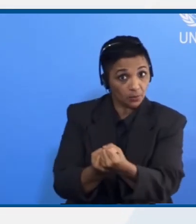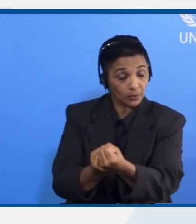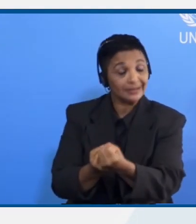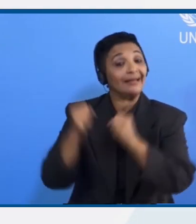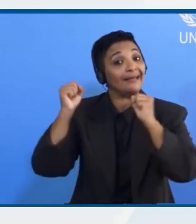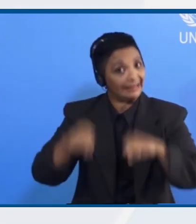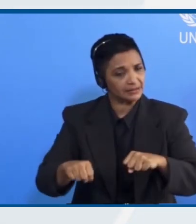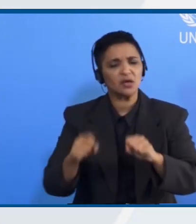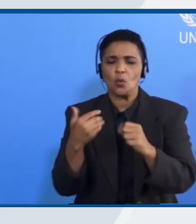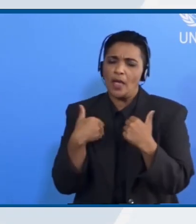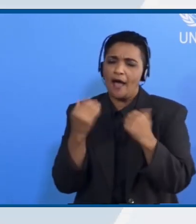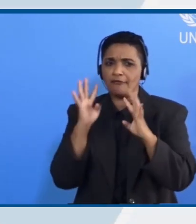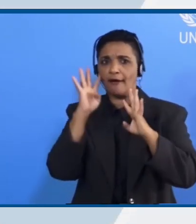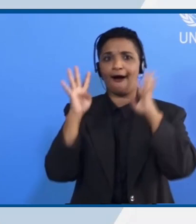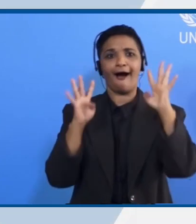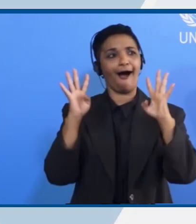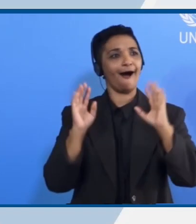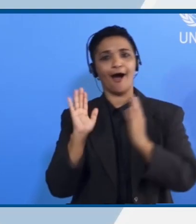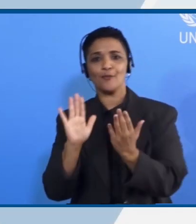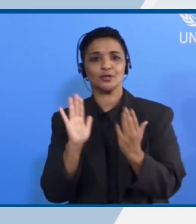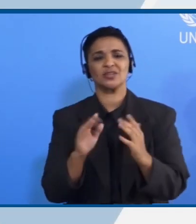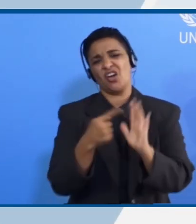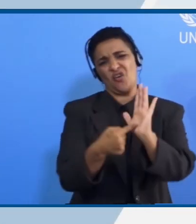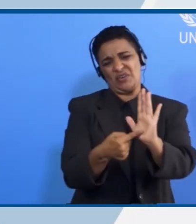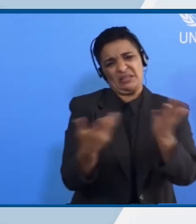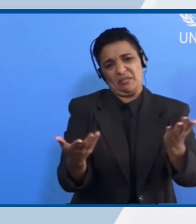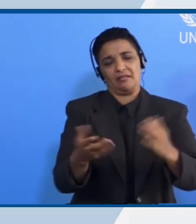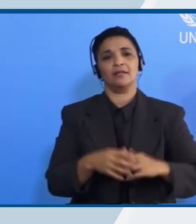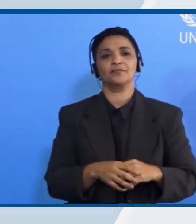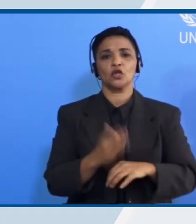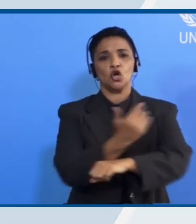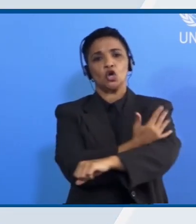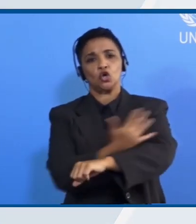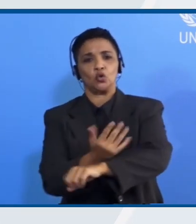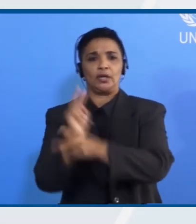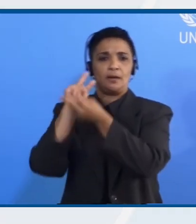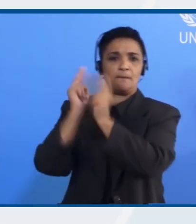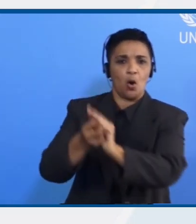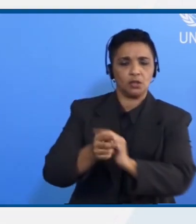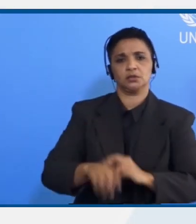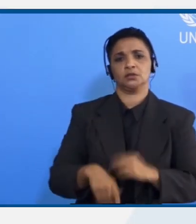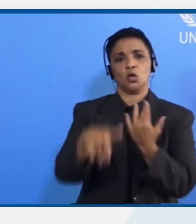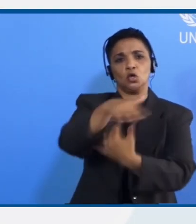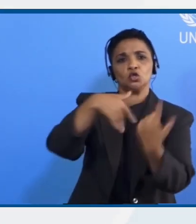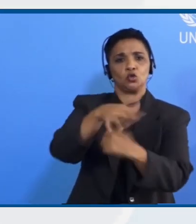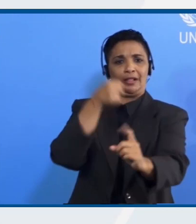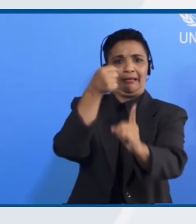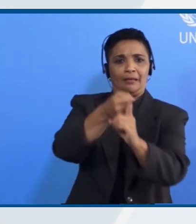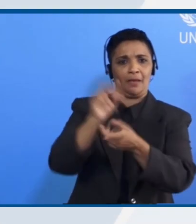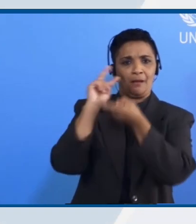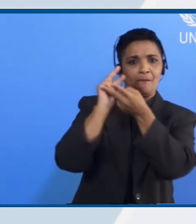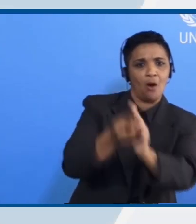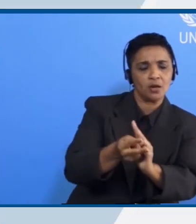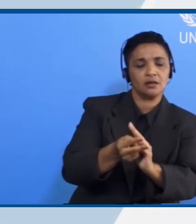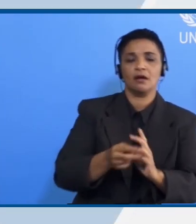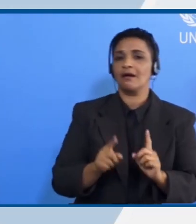innovative approaches until they become boring, so things like, green bonds, social impact bonds, etc. But at the end of the day,